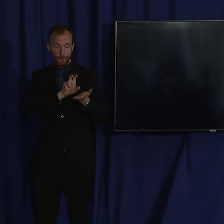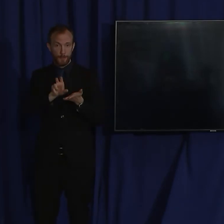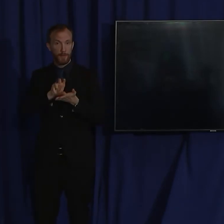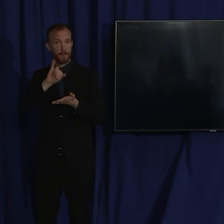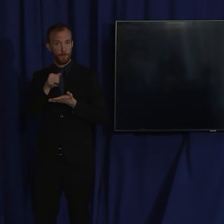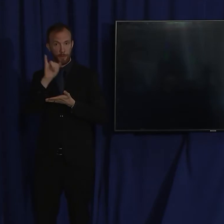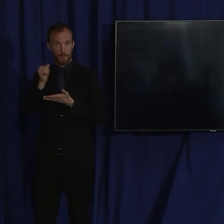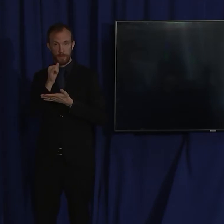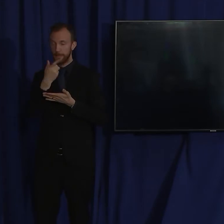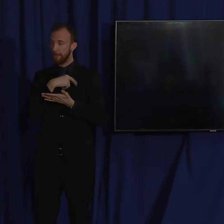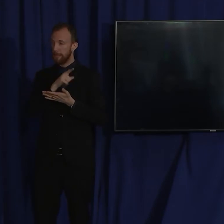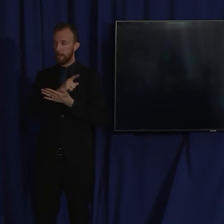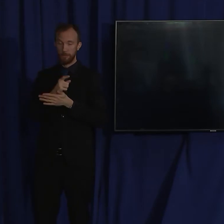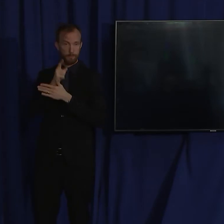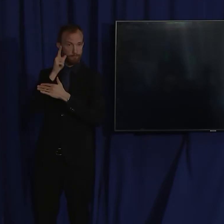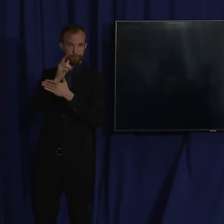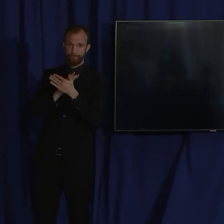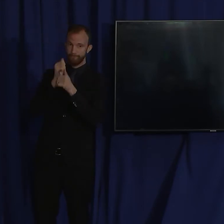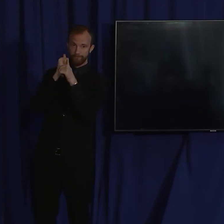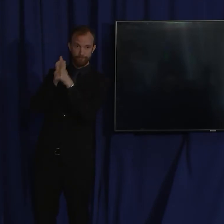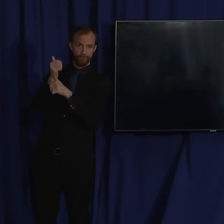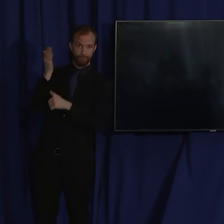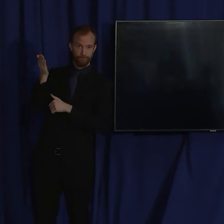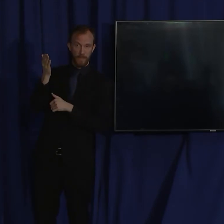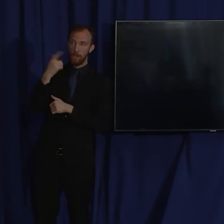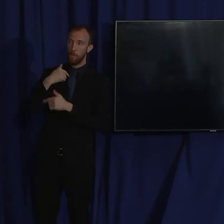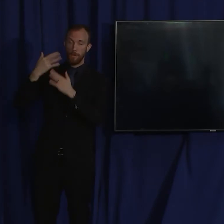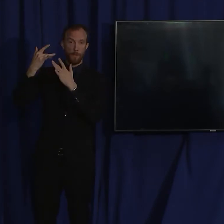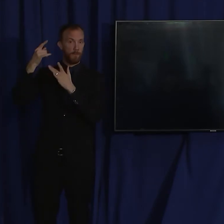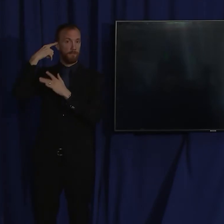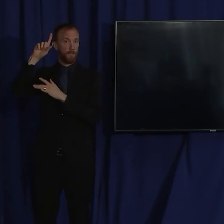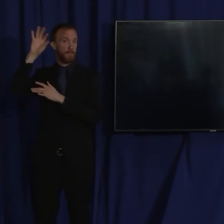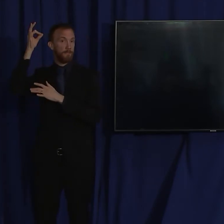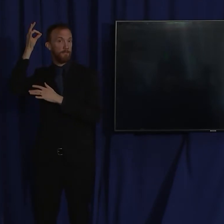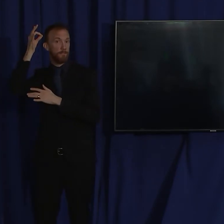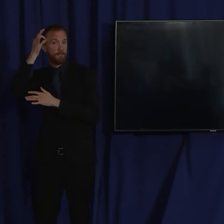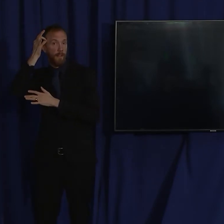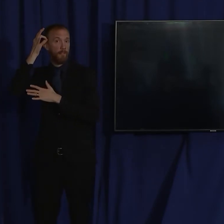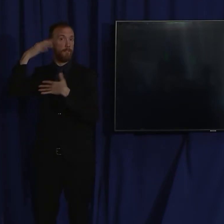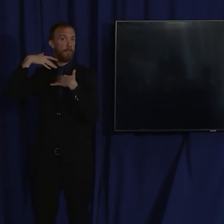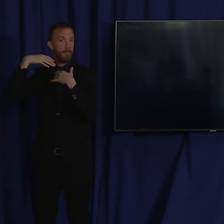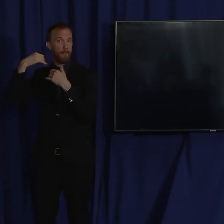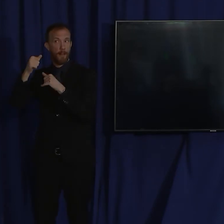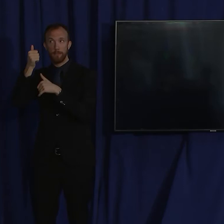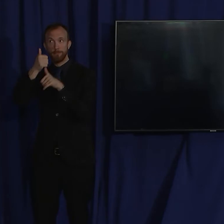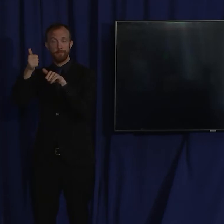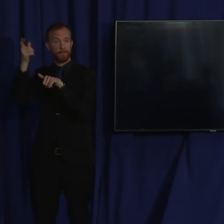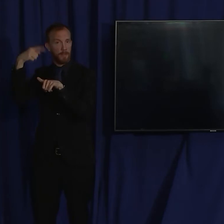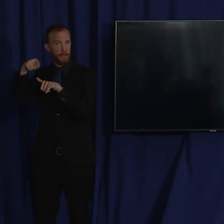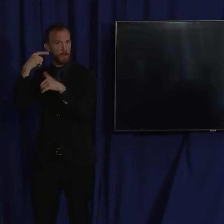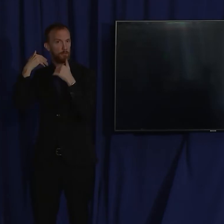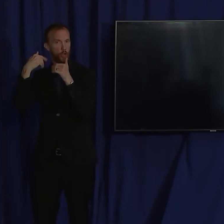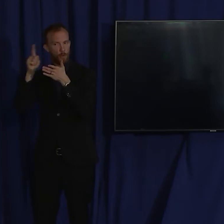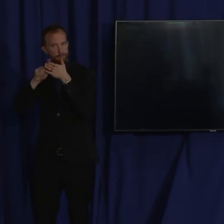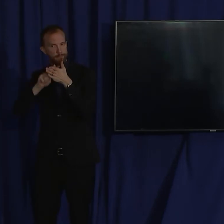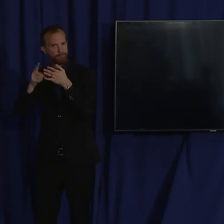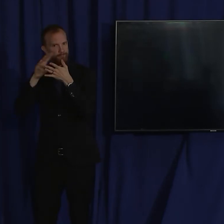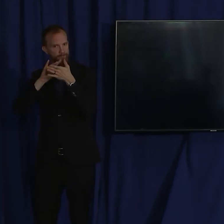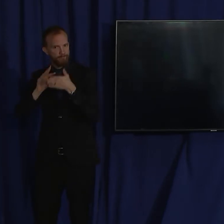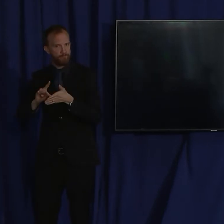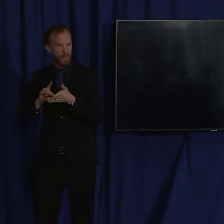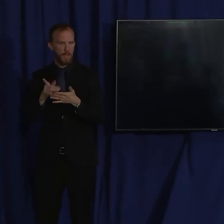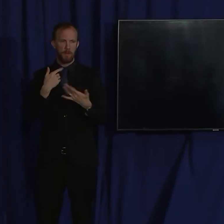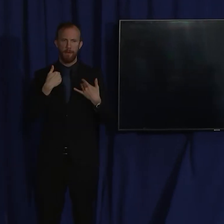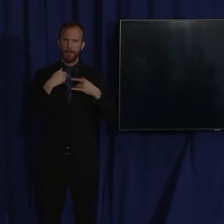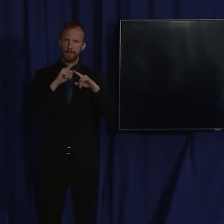the Johnson & Johnson vaccine while federal health officials complete a review. We're working closely with partners at all levels to